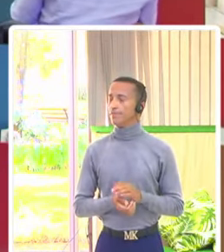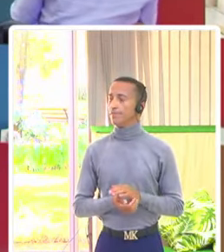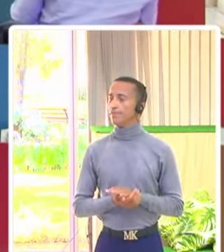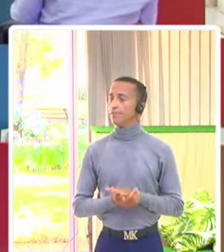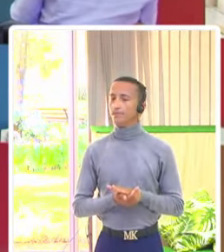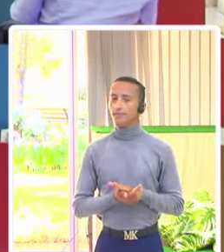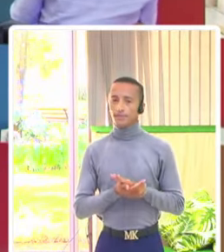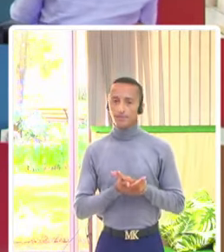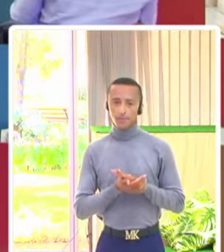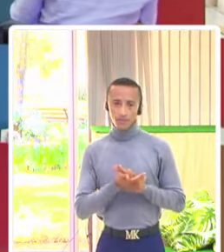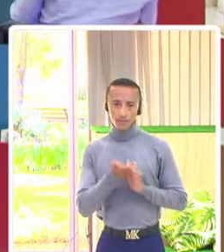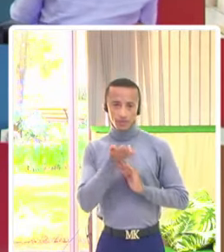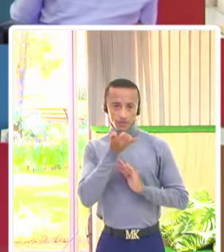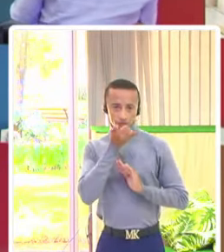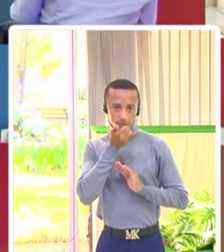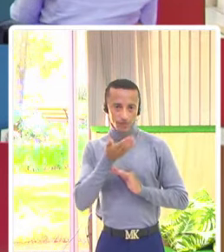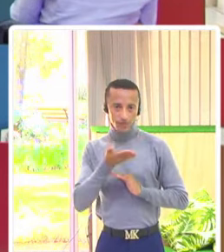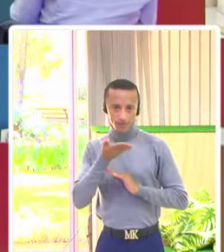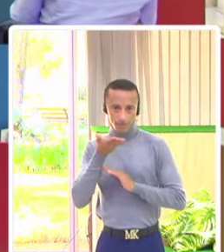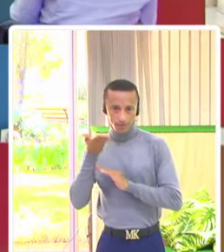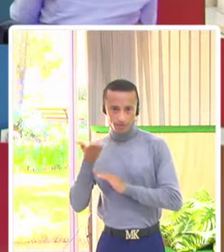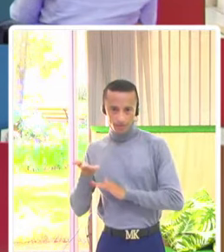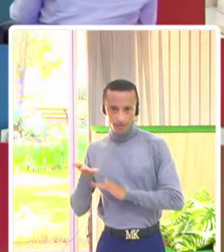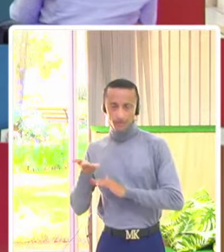I'm sorry for asking again.